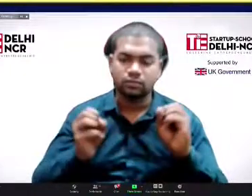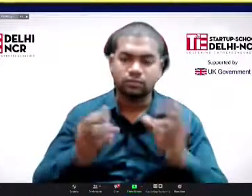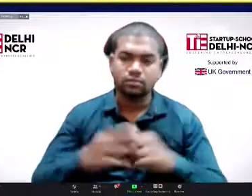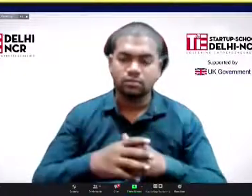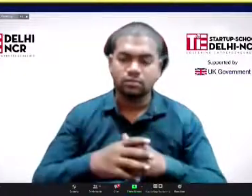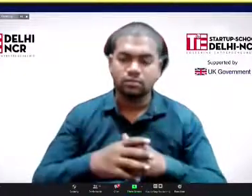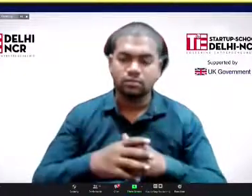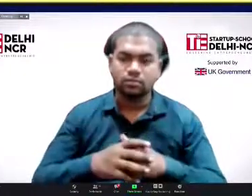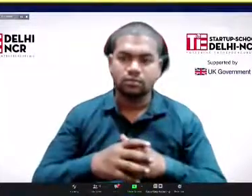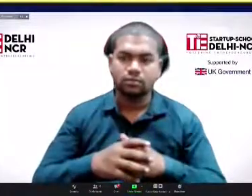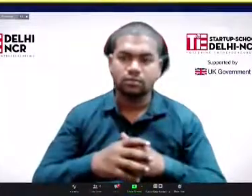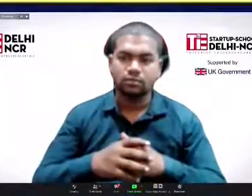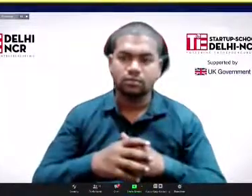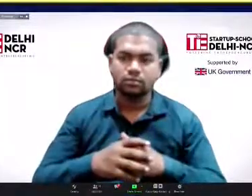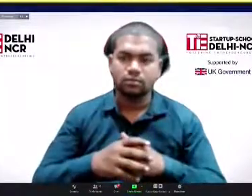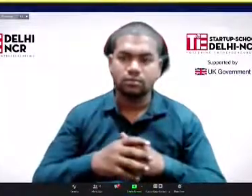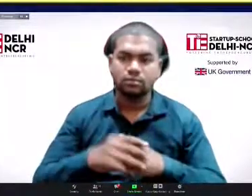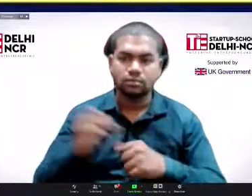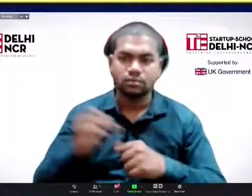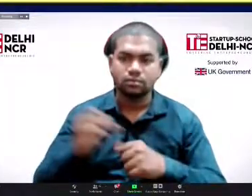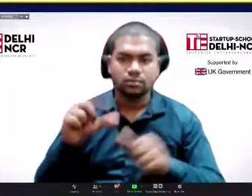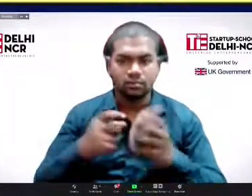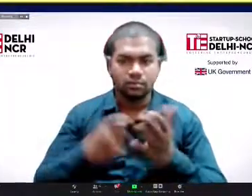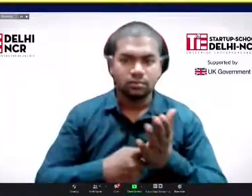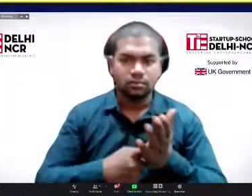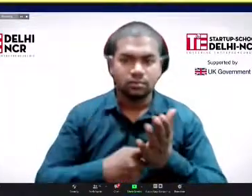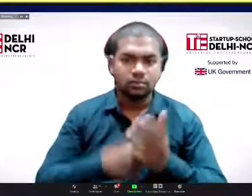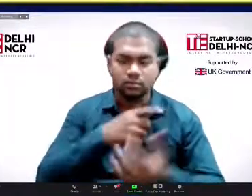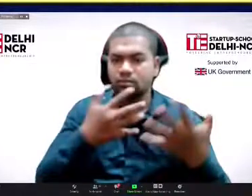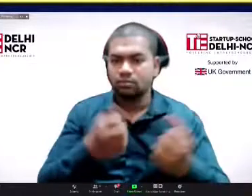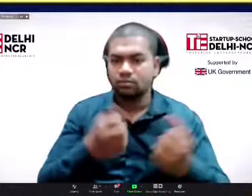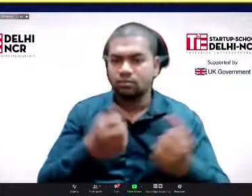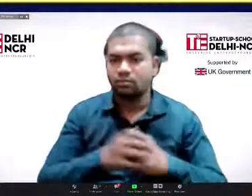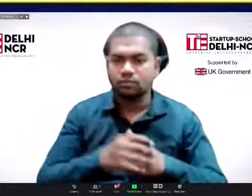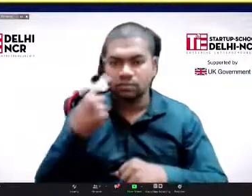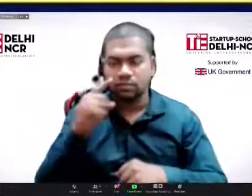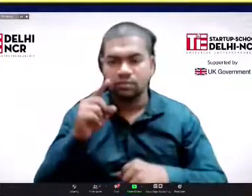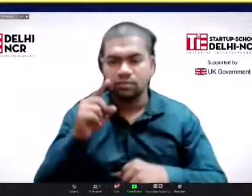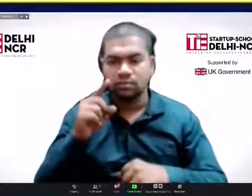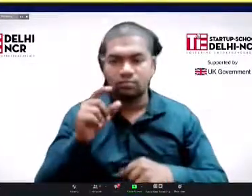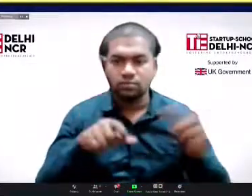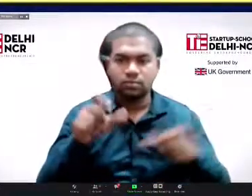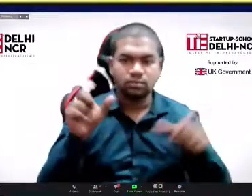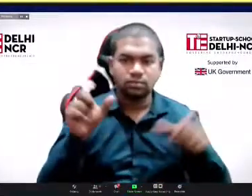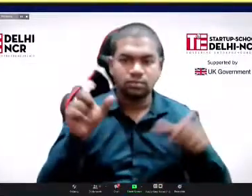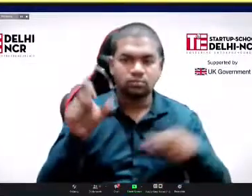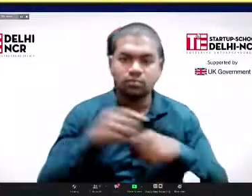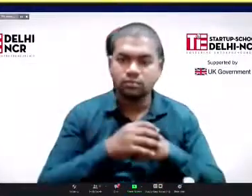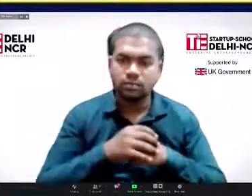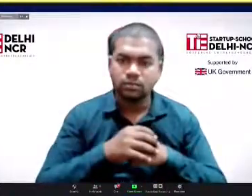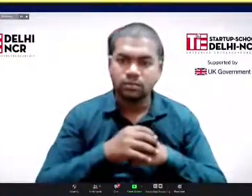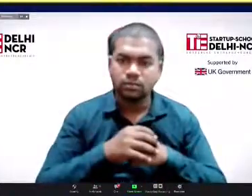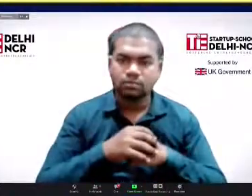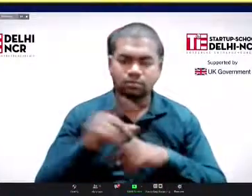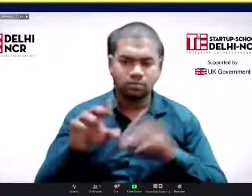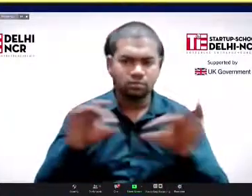revised Ciaz, the new car, and they wanted it to be for creative people, creative folks. So they